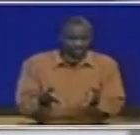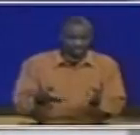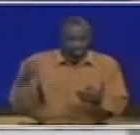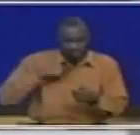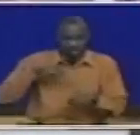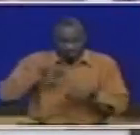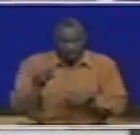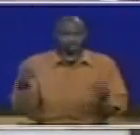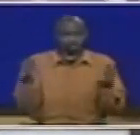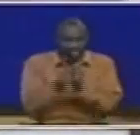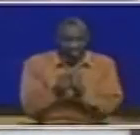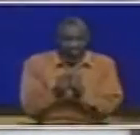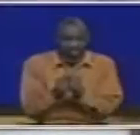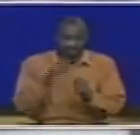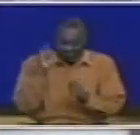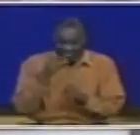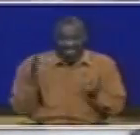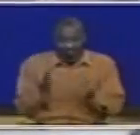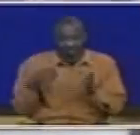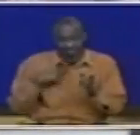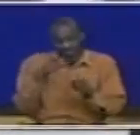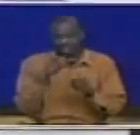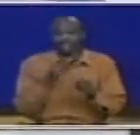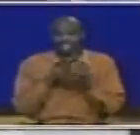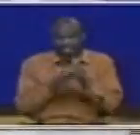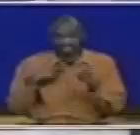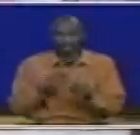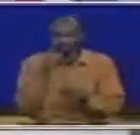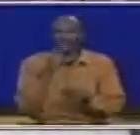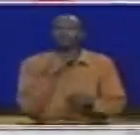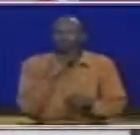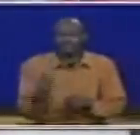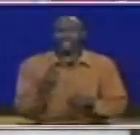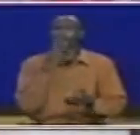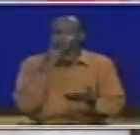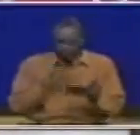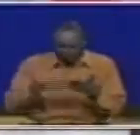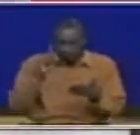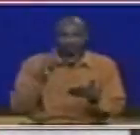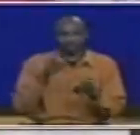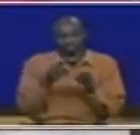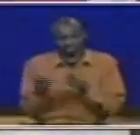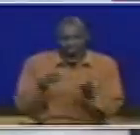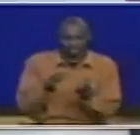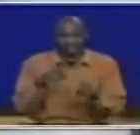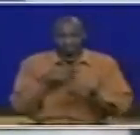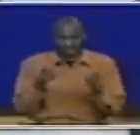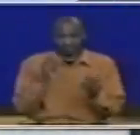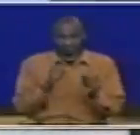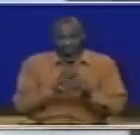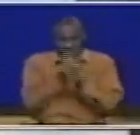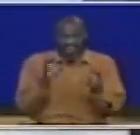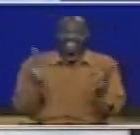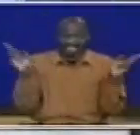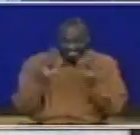tutatembea pamoja. Past efforts to have Luhya leaders speak with one political voice has proved to be rather slippery, but it would appear they are now